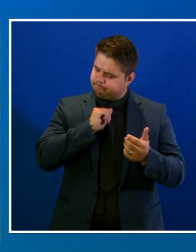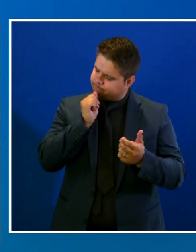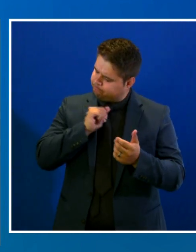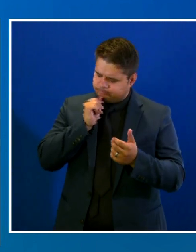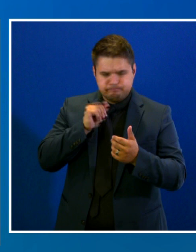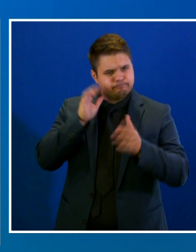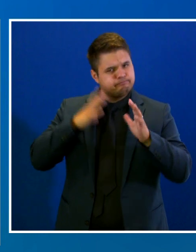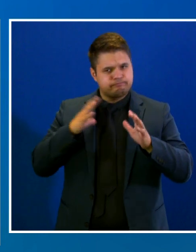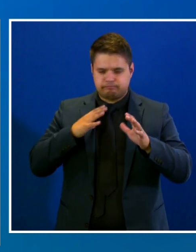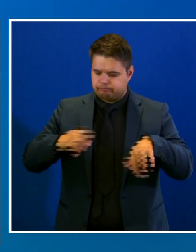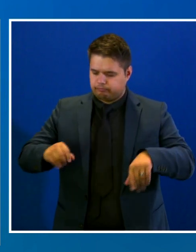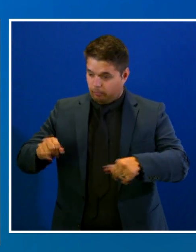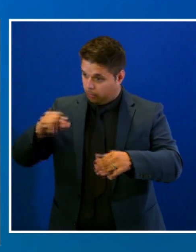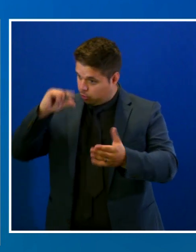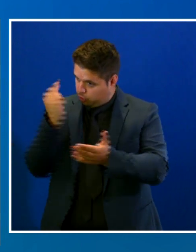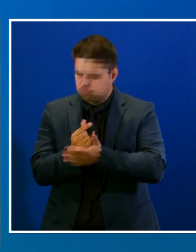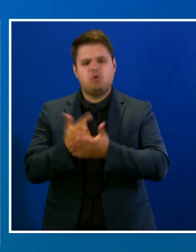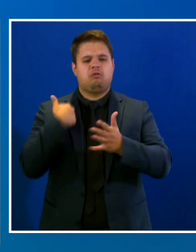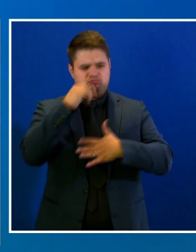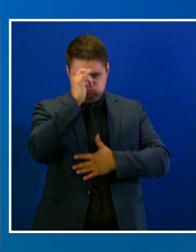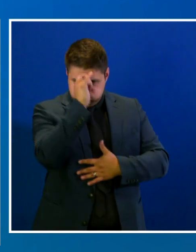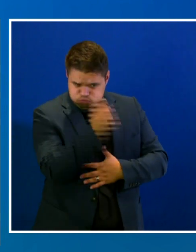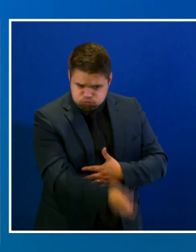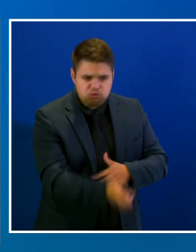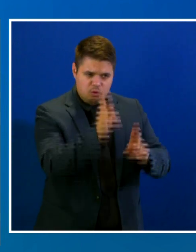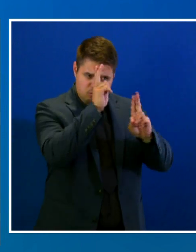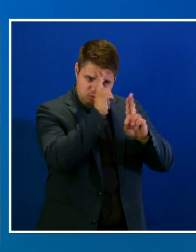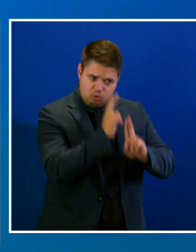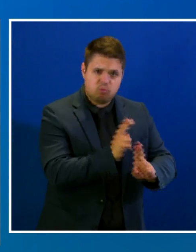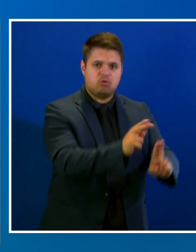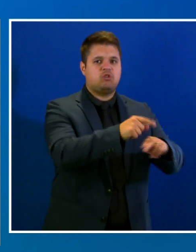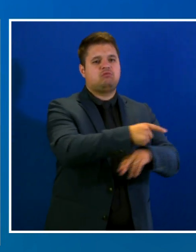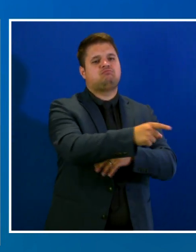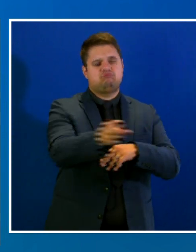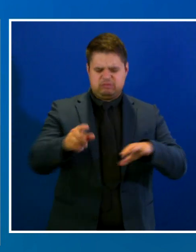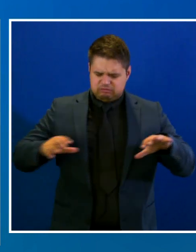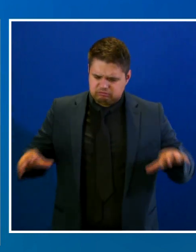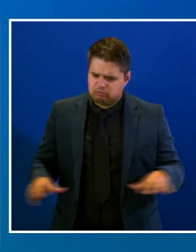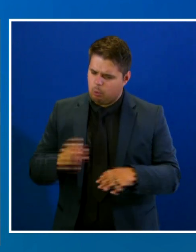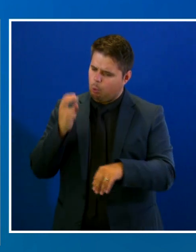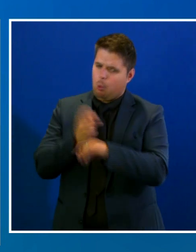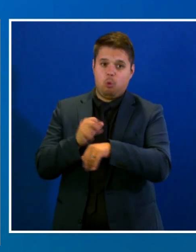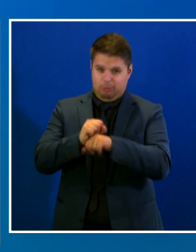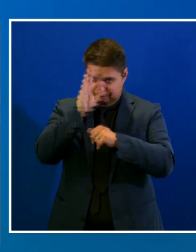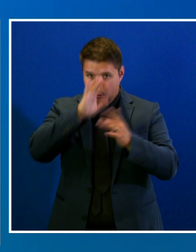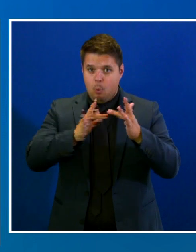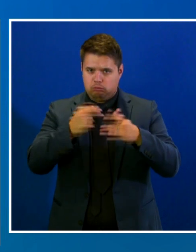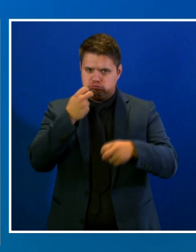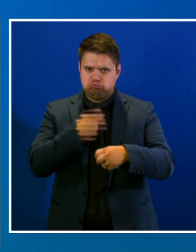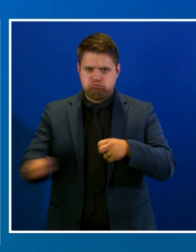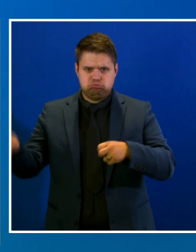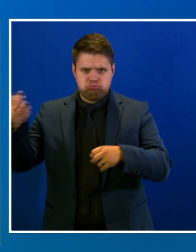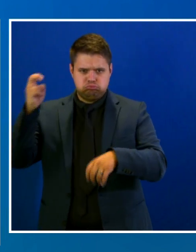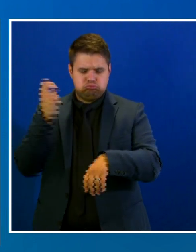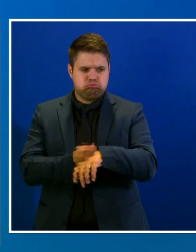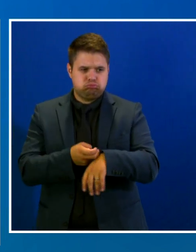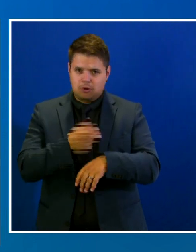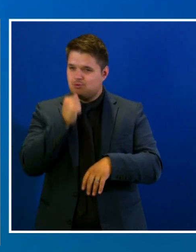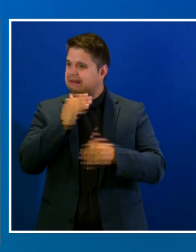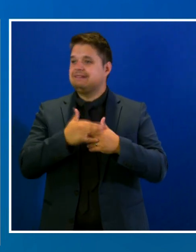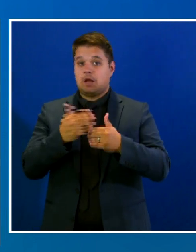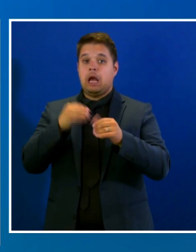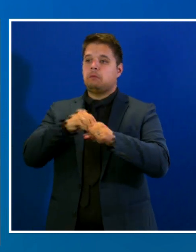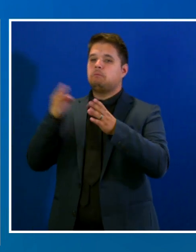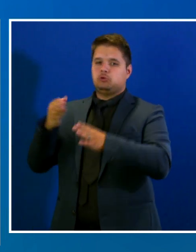organizers to bring it all together. Even more graduation festivities are on the way. On